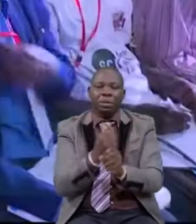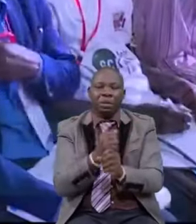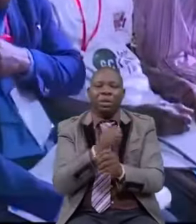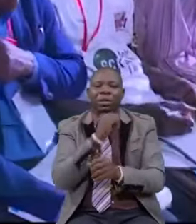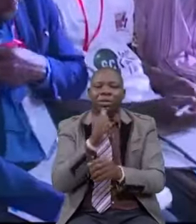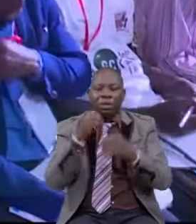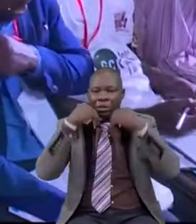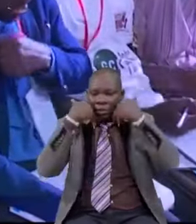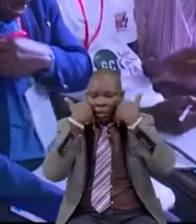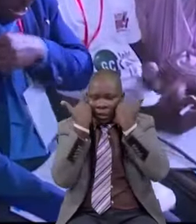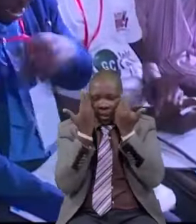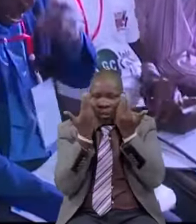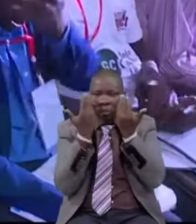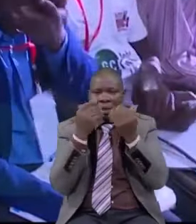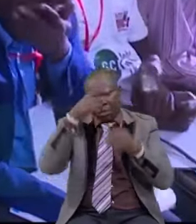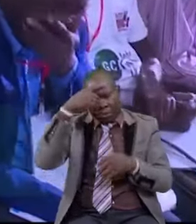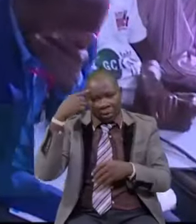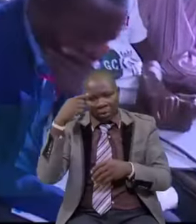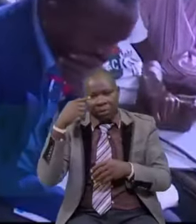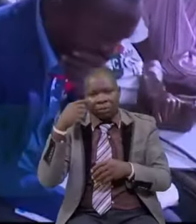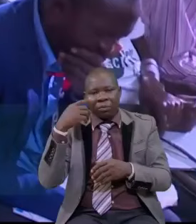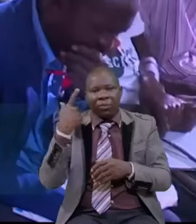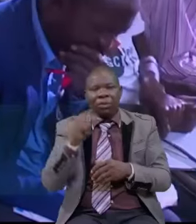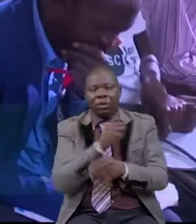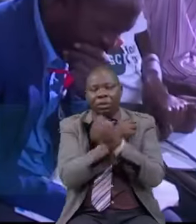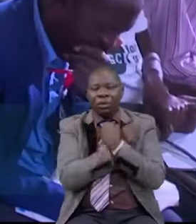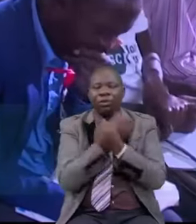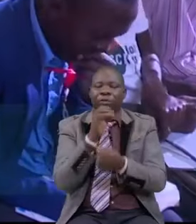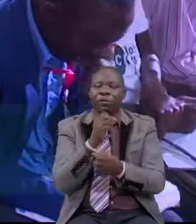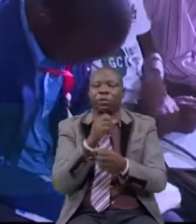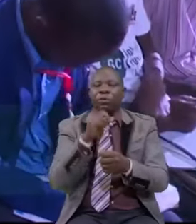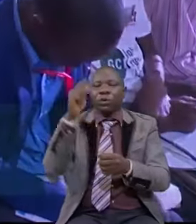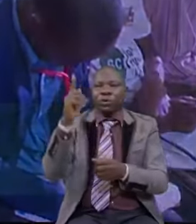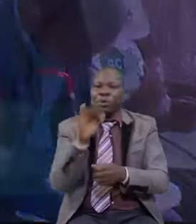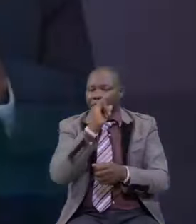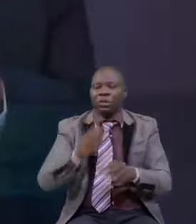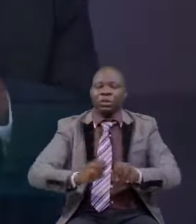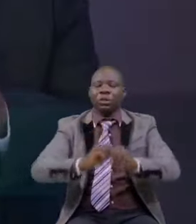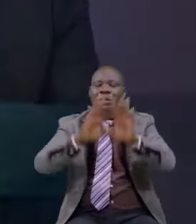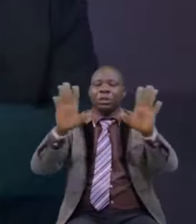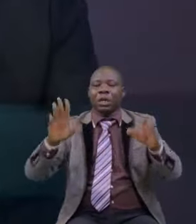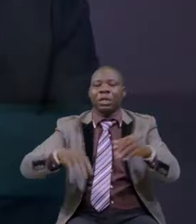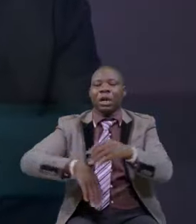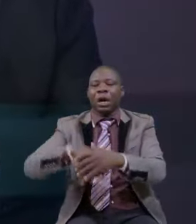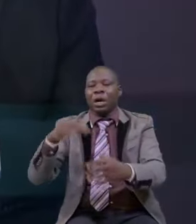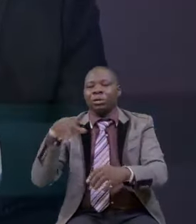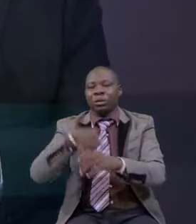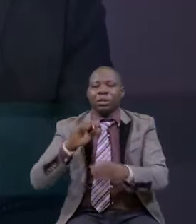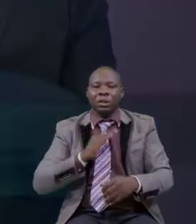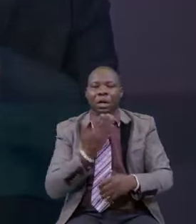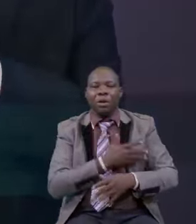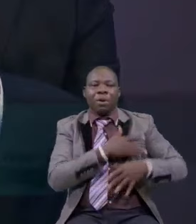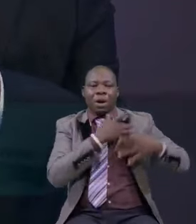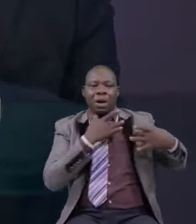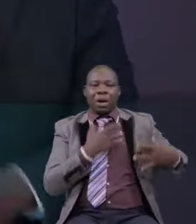not ashamed, because the love of God is shed abroad in our